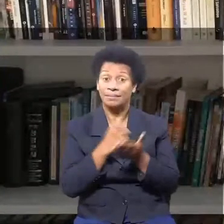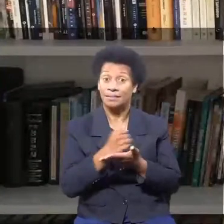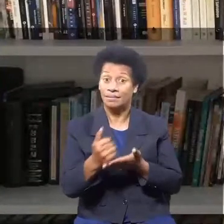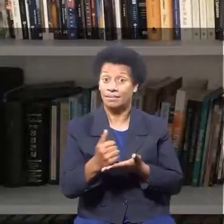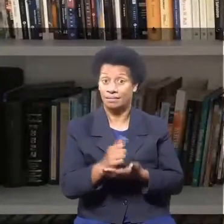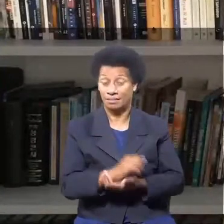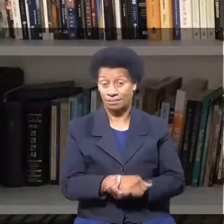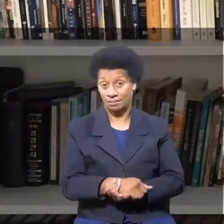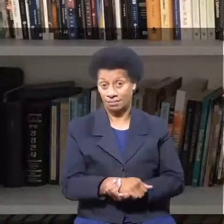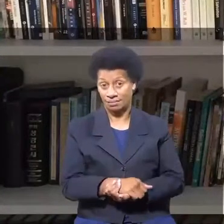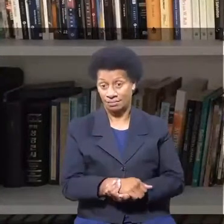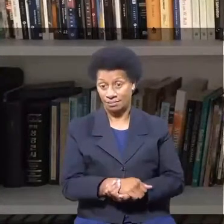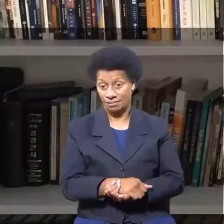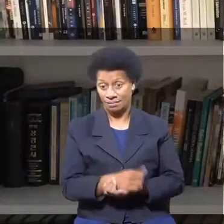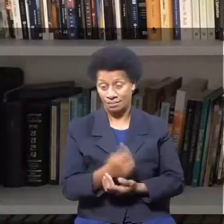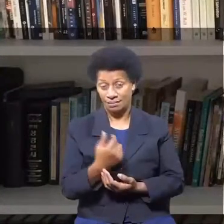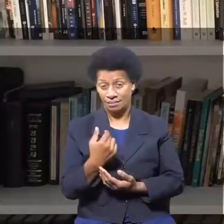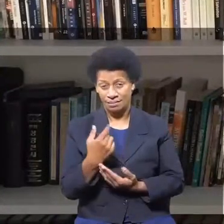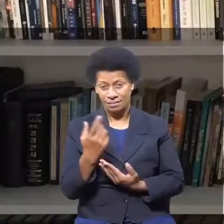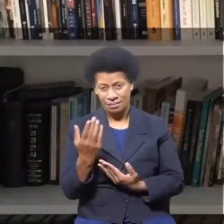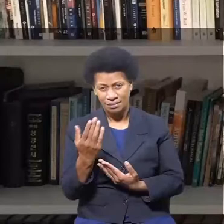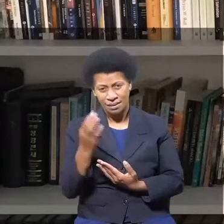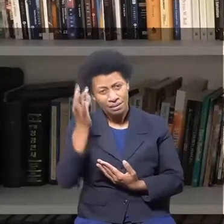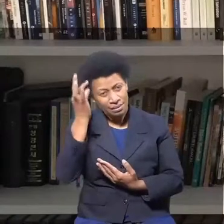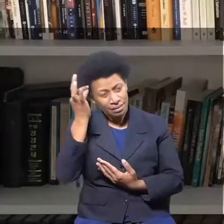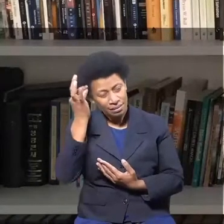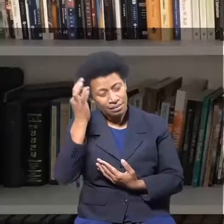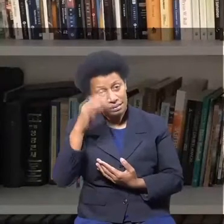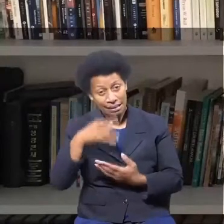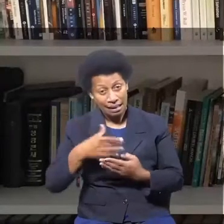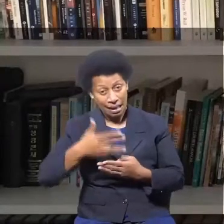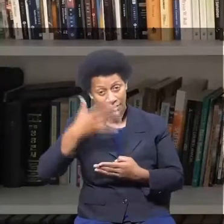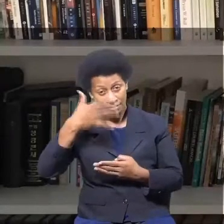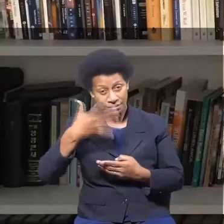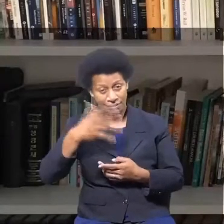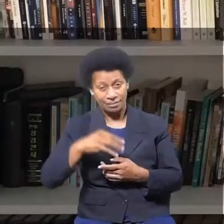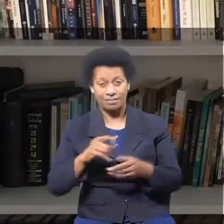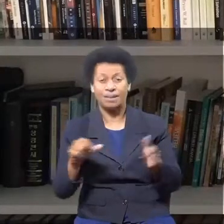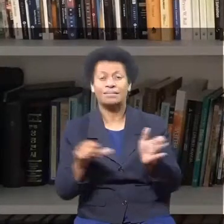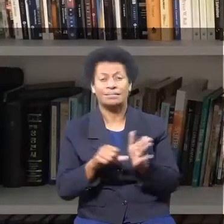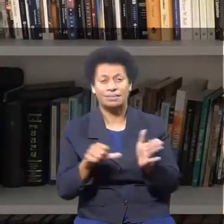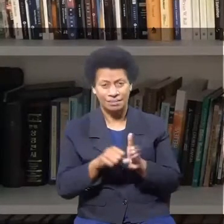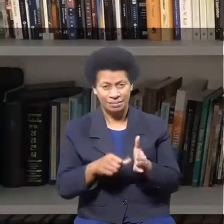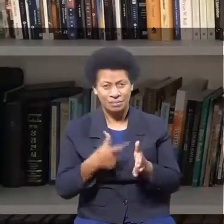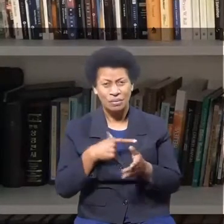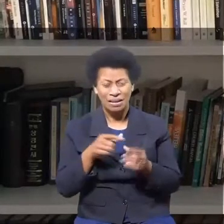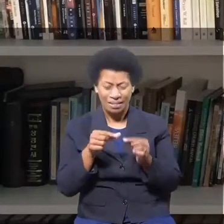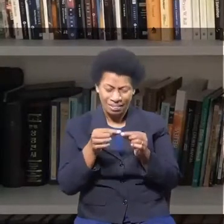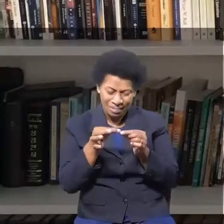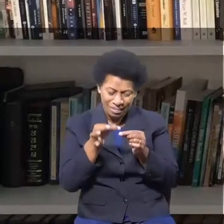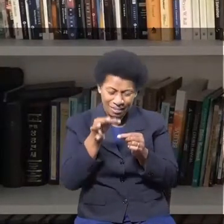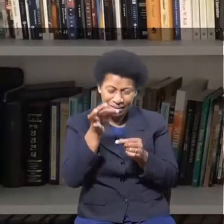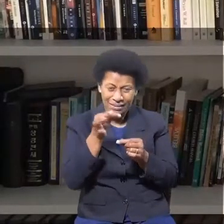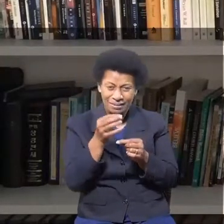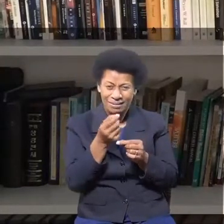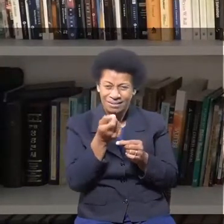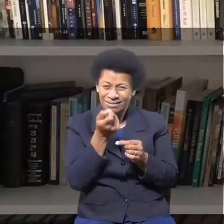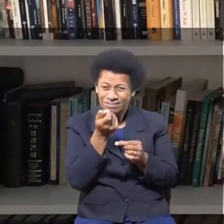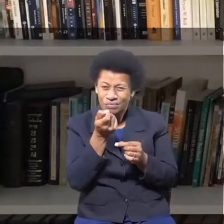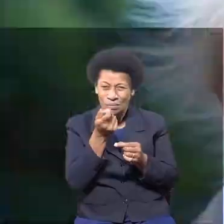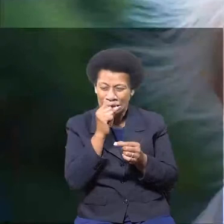number. Now, if you were to try and count all the numbers of the hairs on your head, which is a bit challenging, they're pretty small and